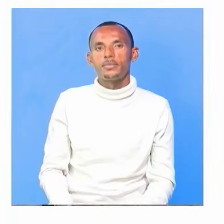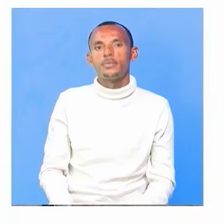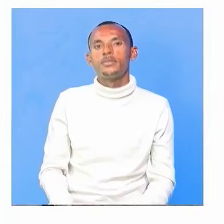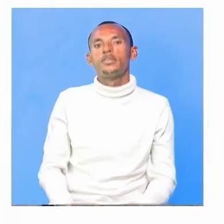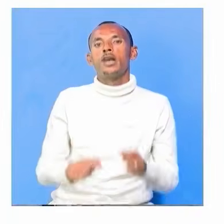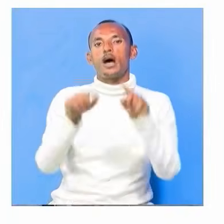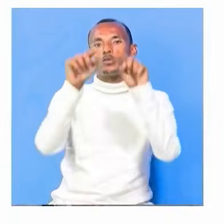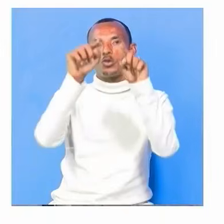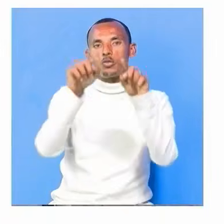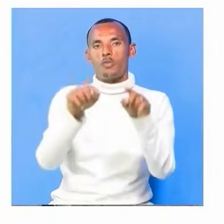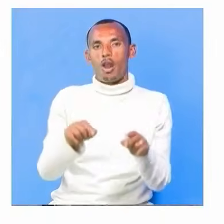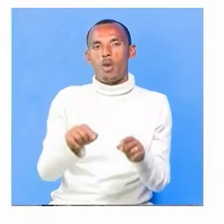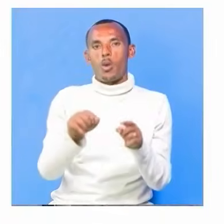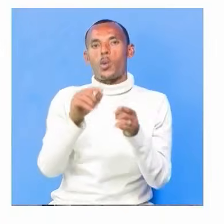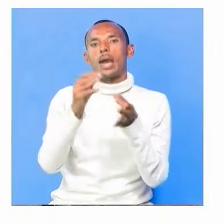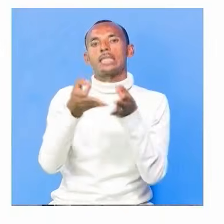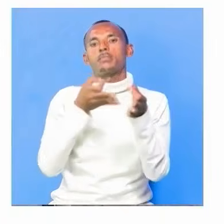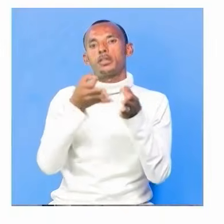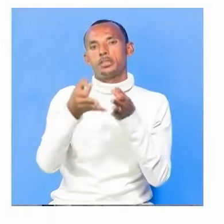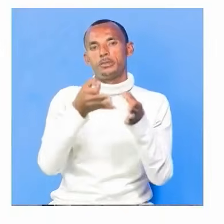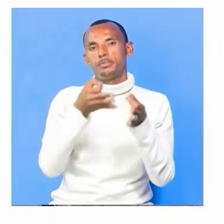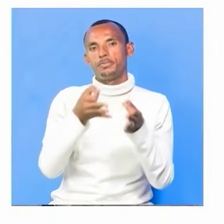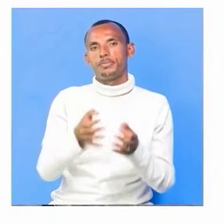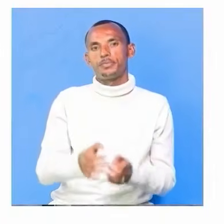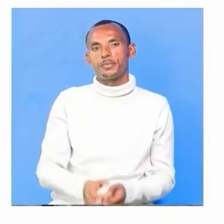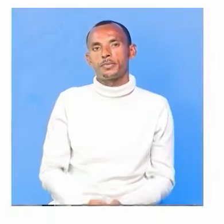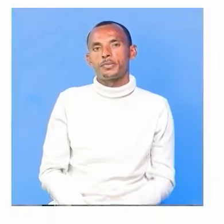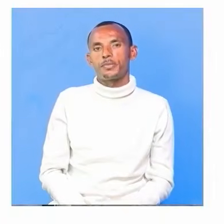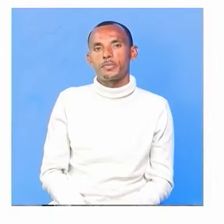following absolute value expression.